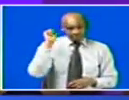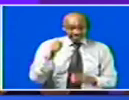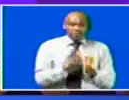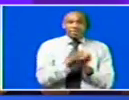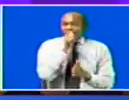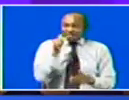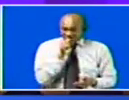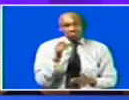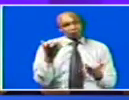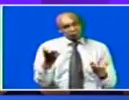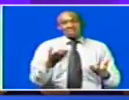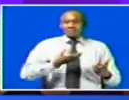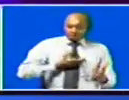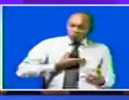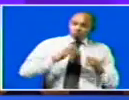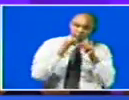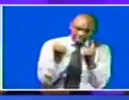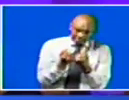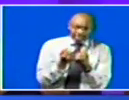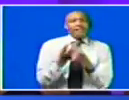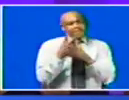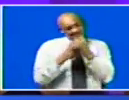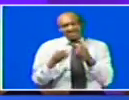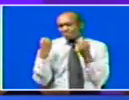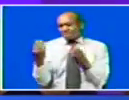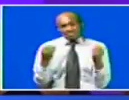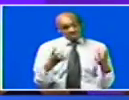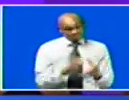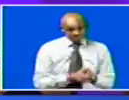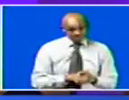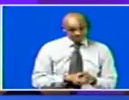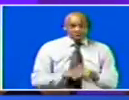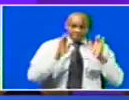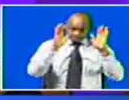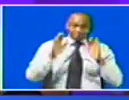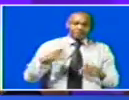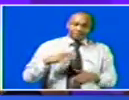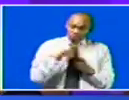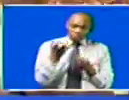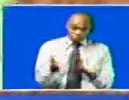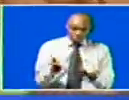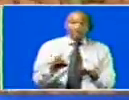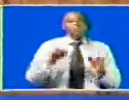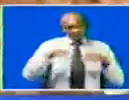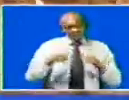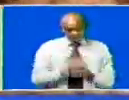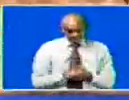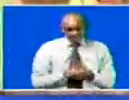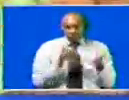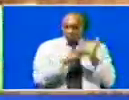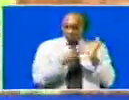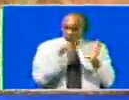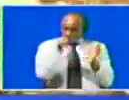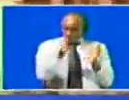civil society, all other development partners, and of course, in this case, the most important people of all, the farmers. The project also